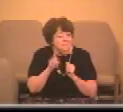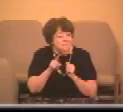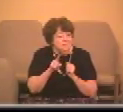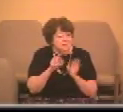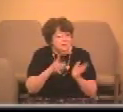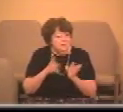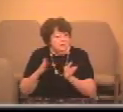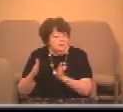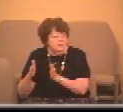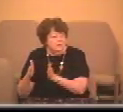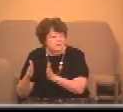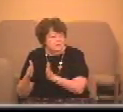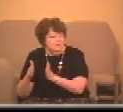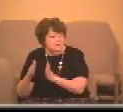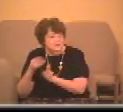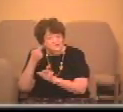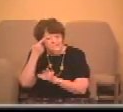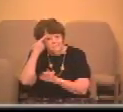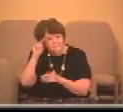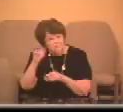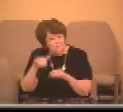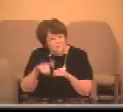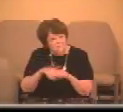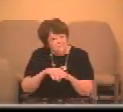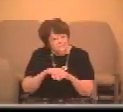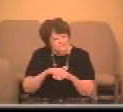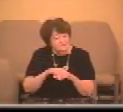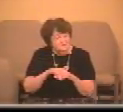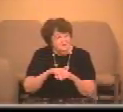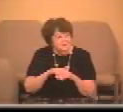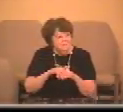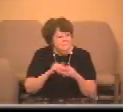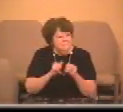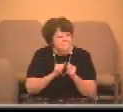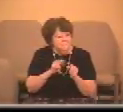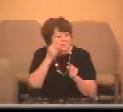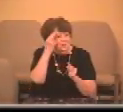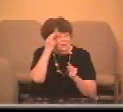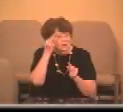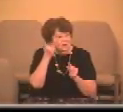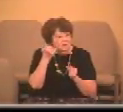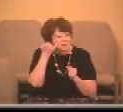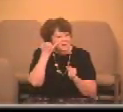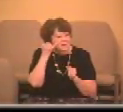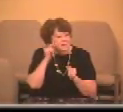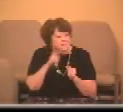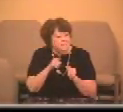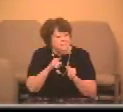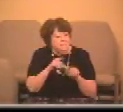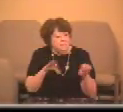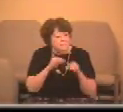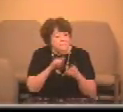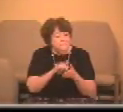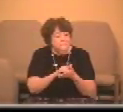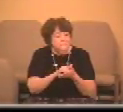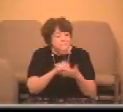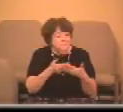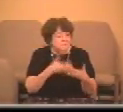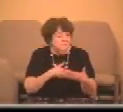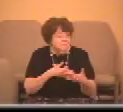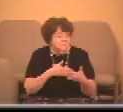ready for a wedding. Now, y'all know, if you've been in that particular place, that that's a lot of